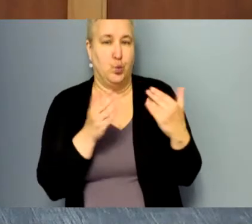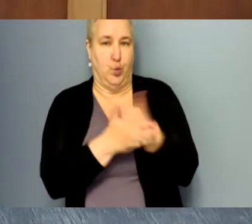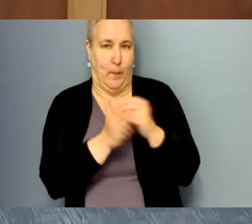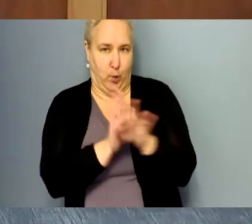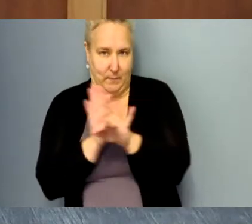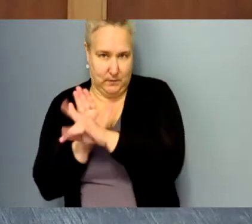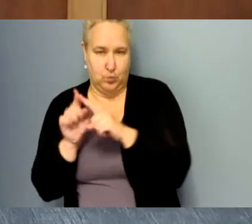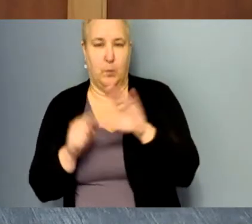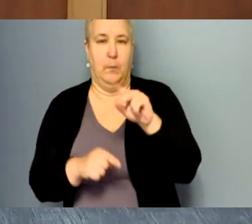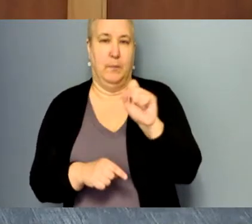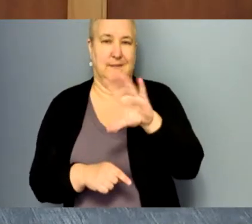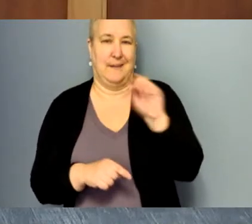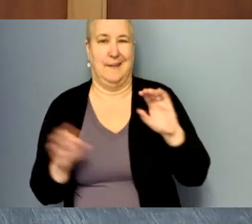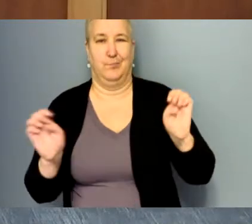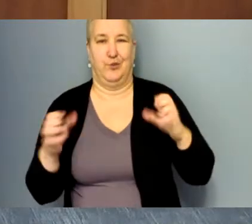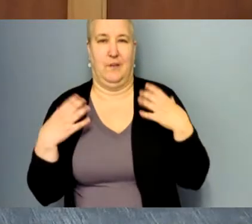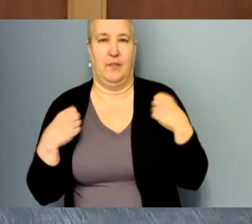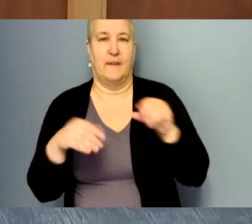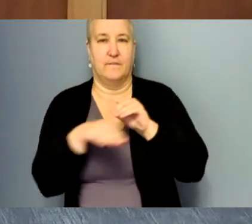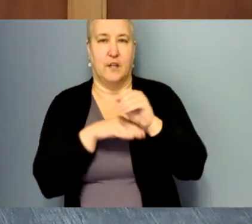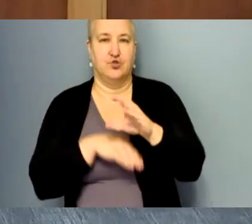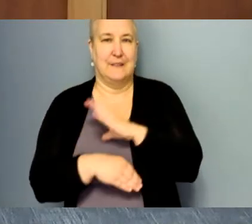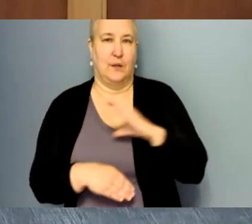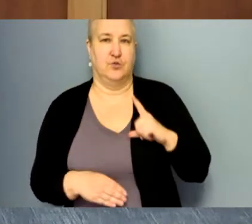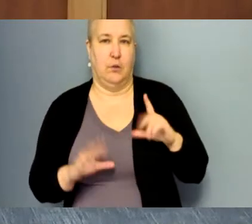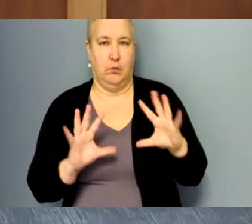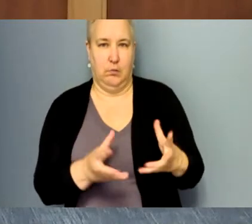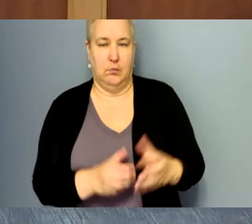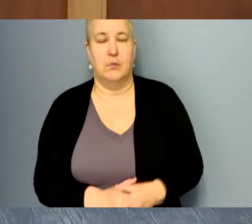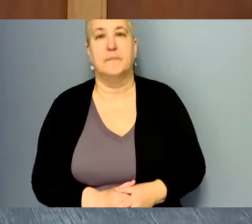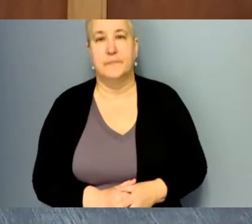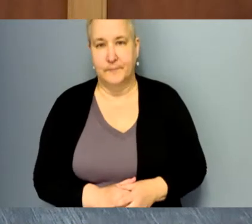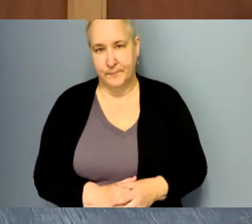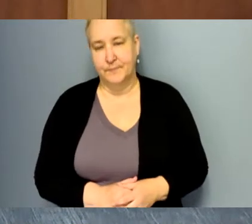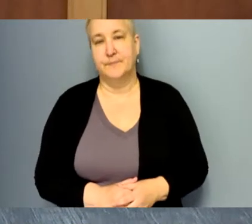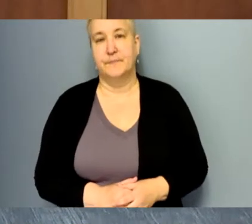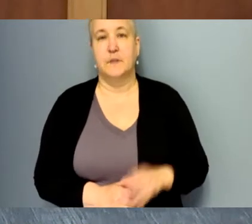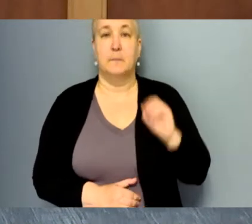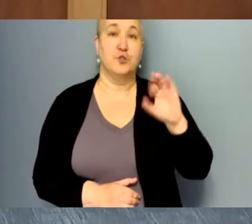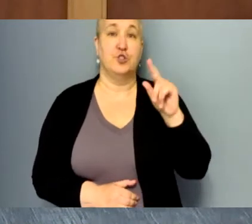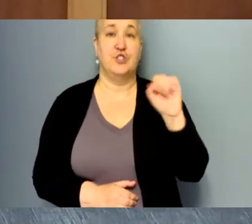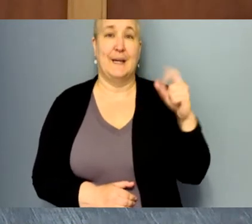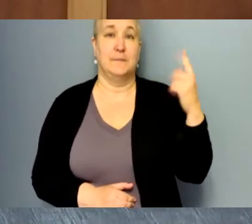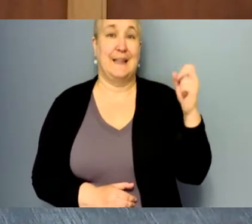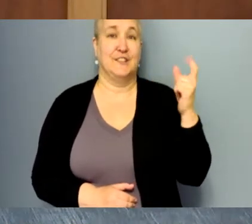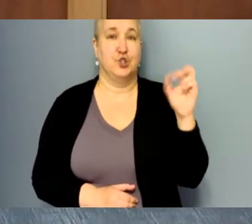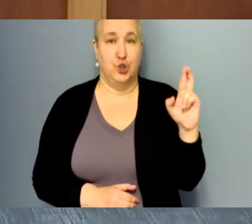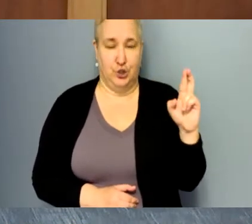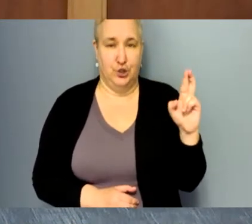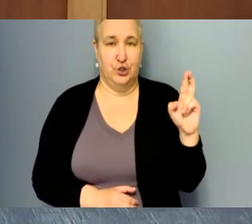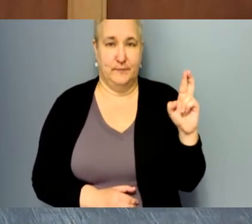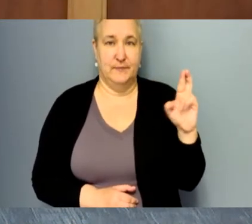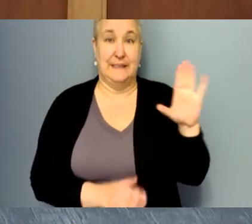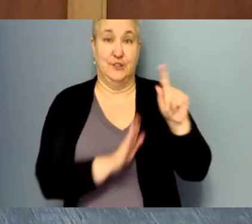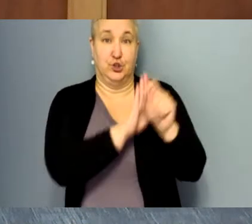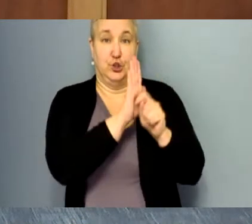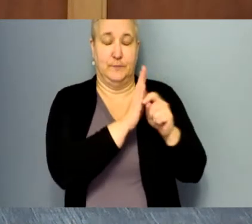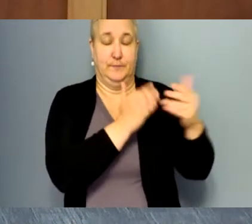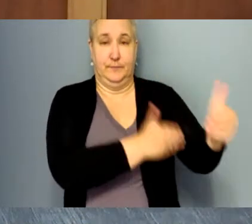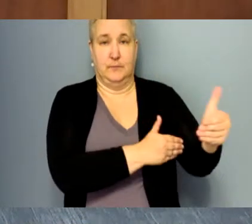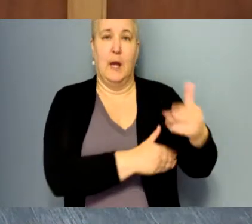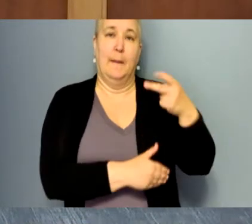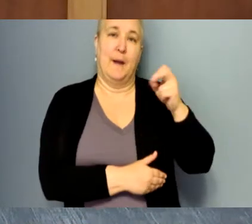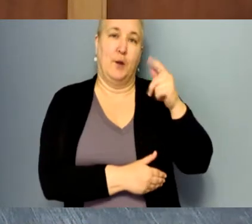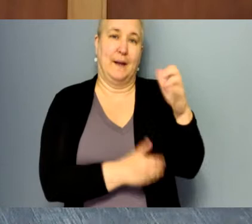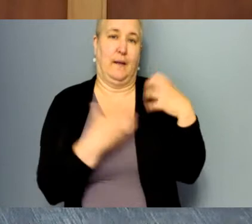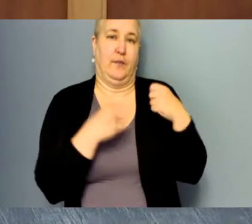to the Bucks County Emergency Health Advisory Council. Mr. James Glessner, his term, he is the paramedic health